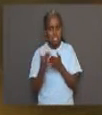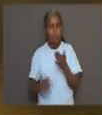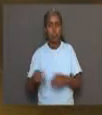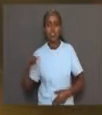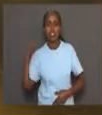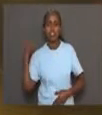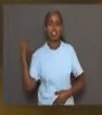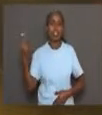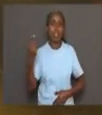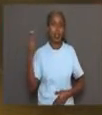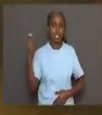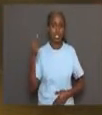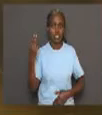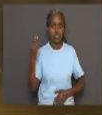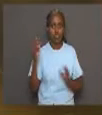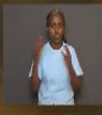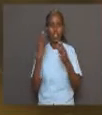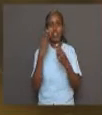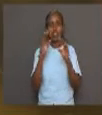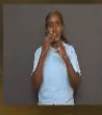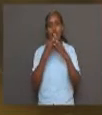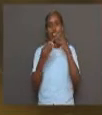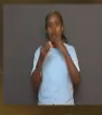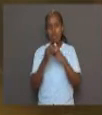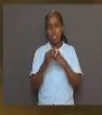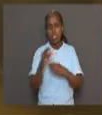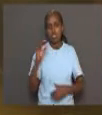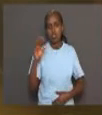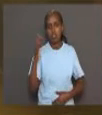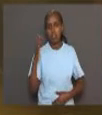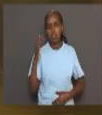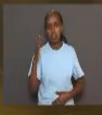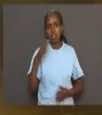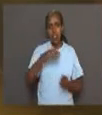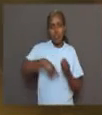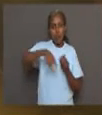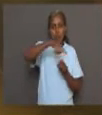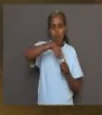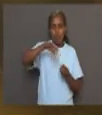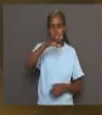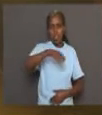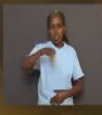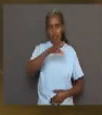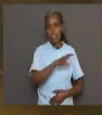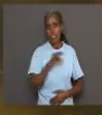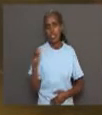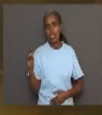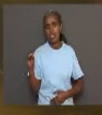other applications of calculus, like bounded curves